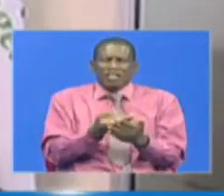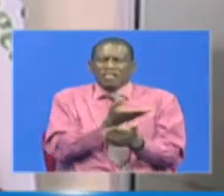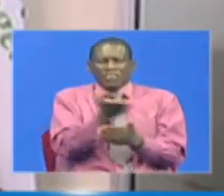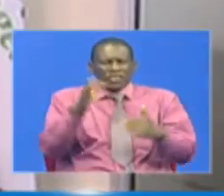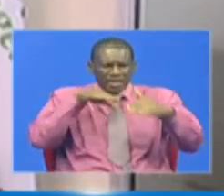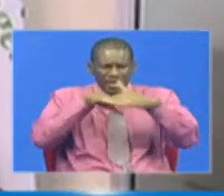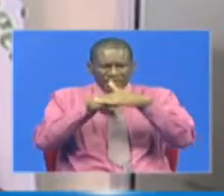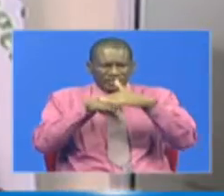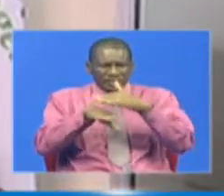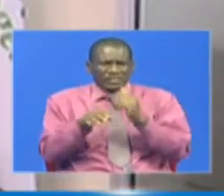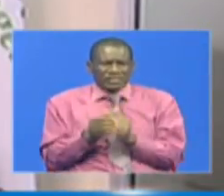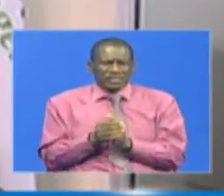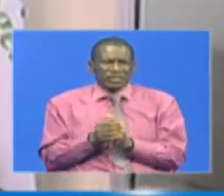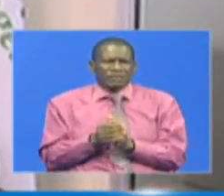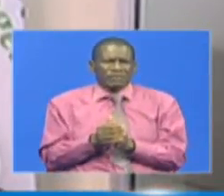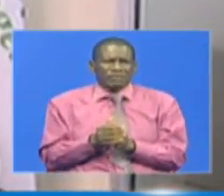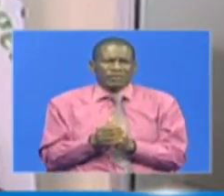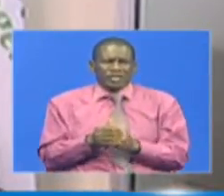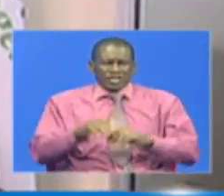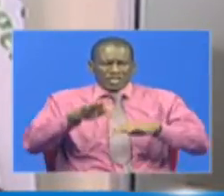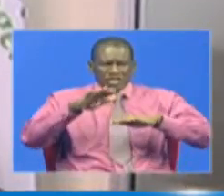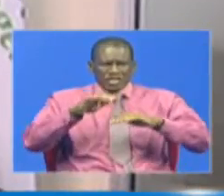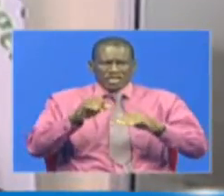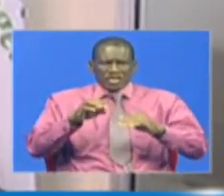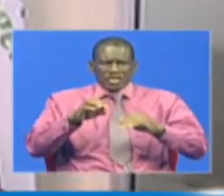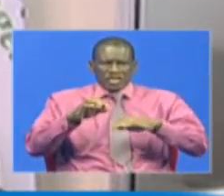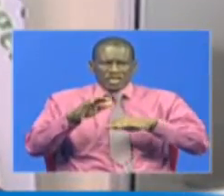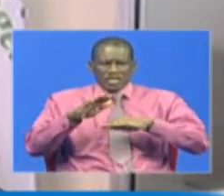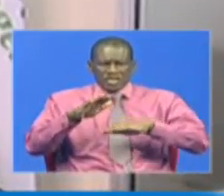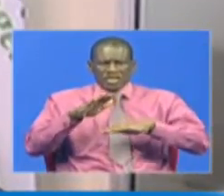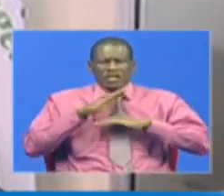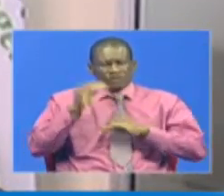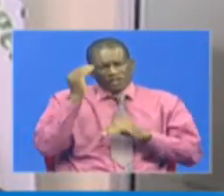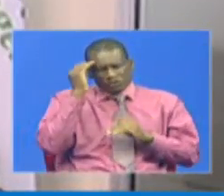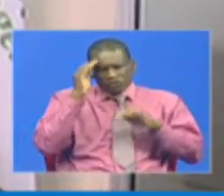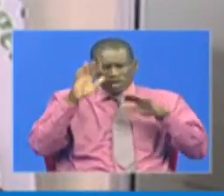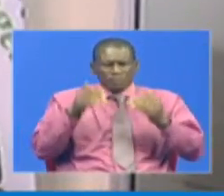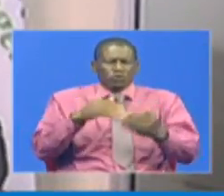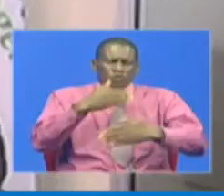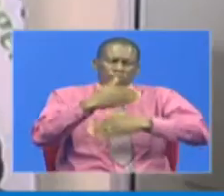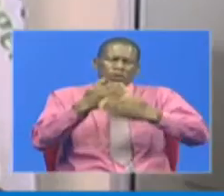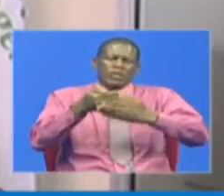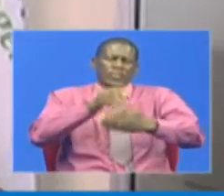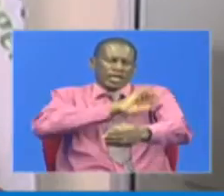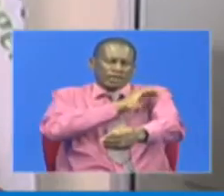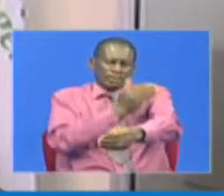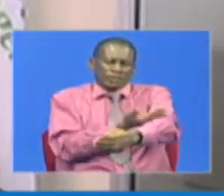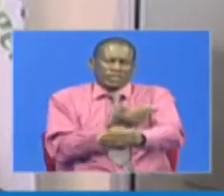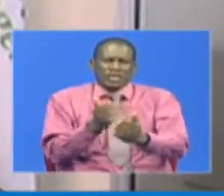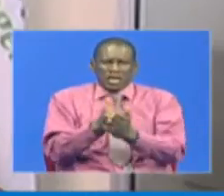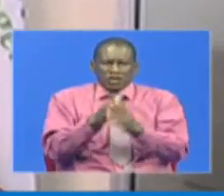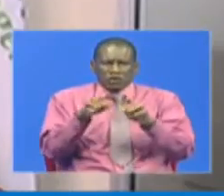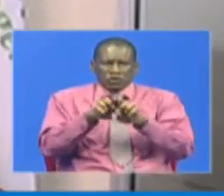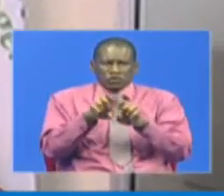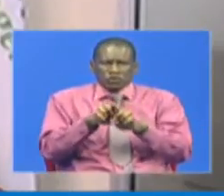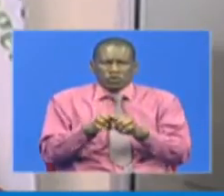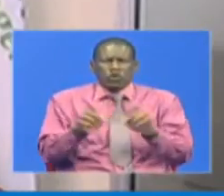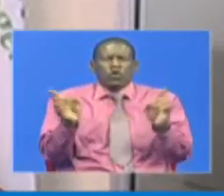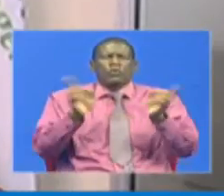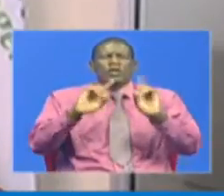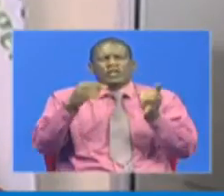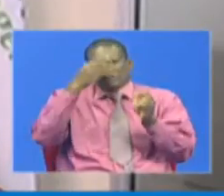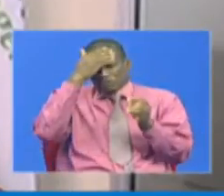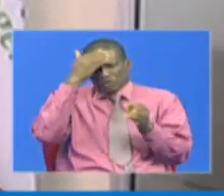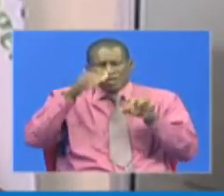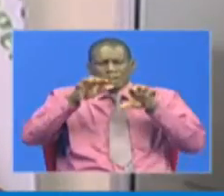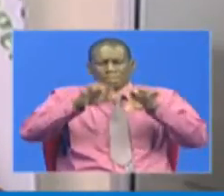access adequate education in terms of capacity building them, and not forgetting